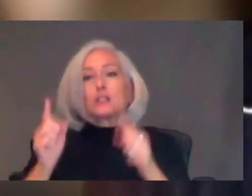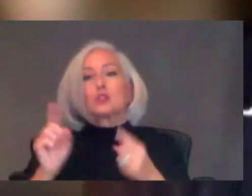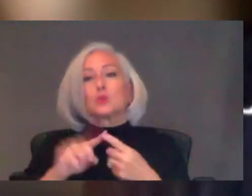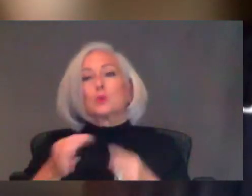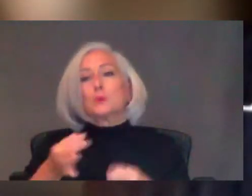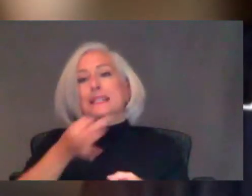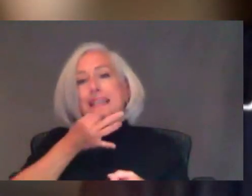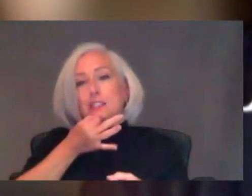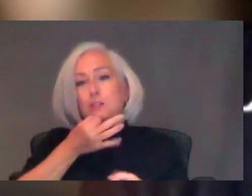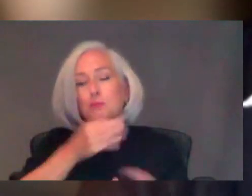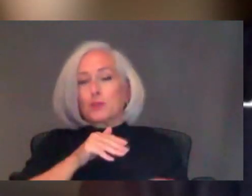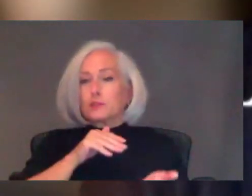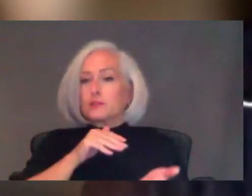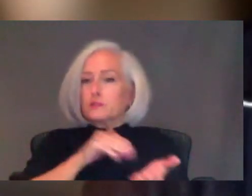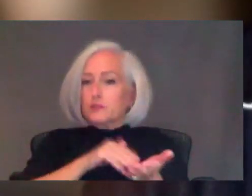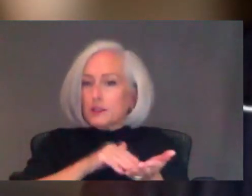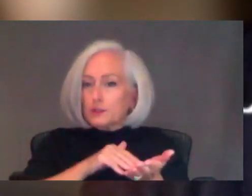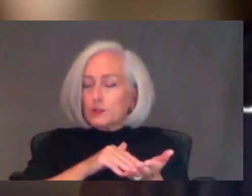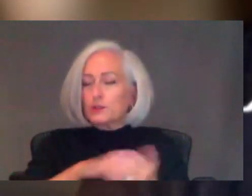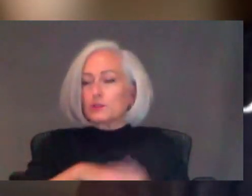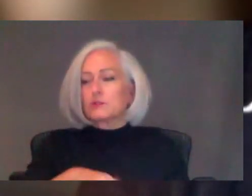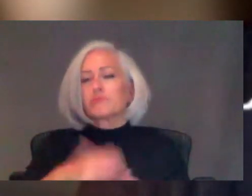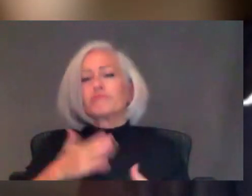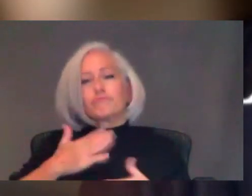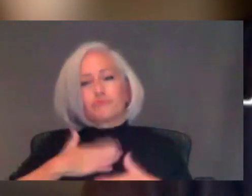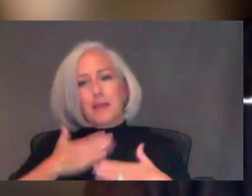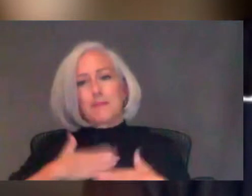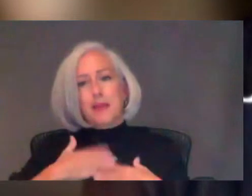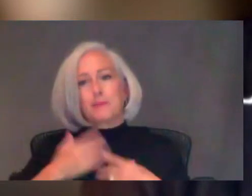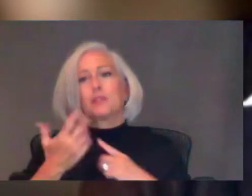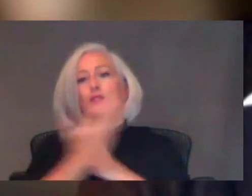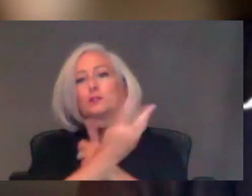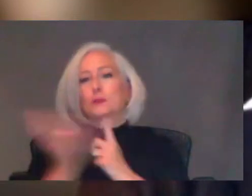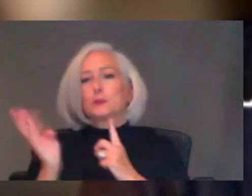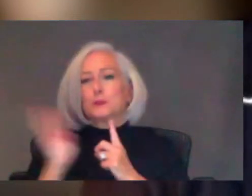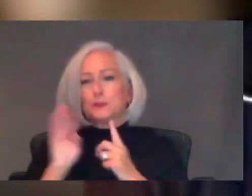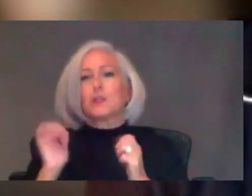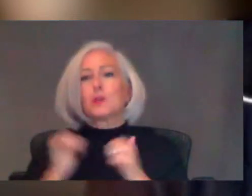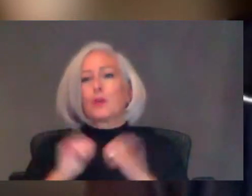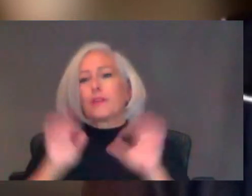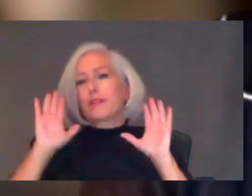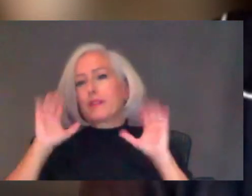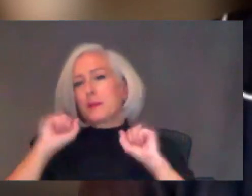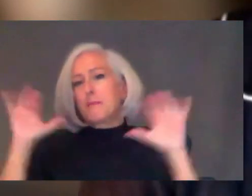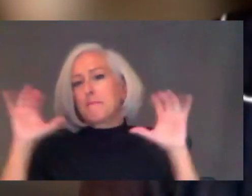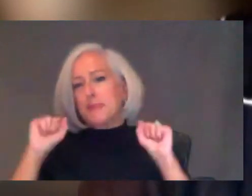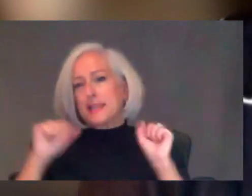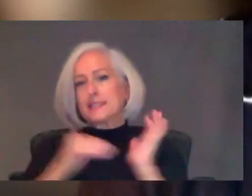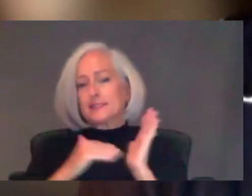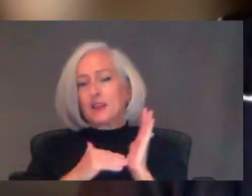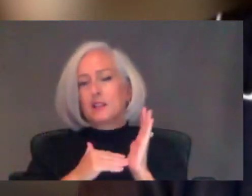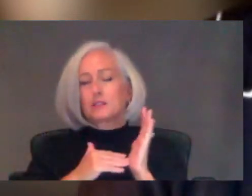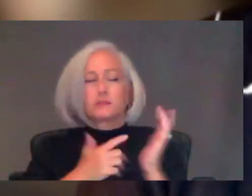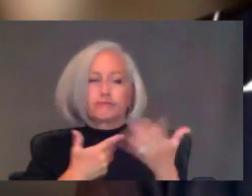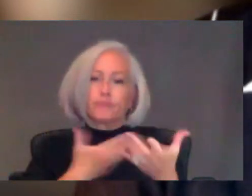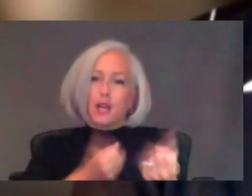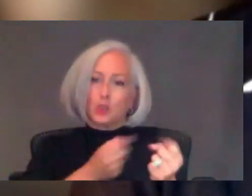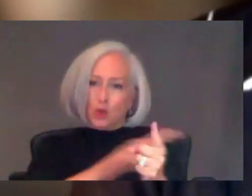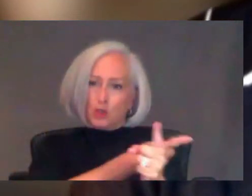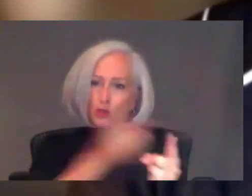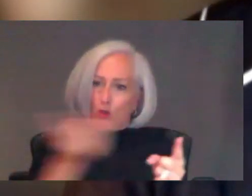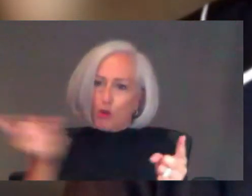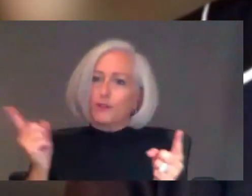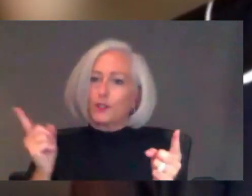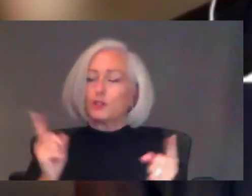going through to make sure that I was appropriate for the study. They're not going to give antibodies to an